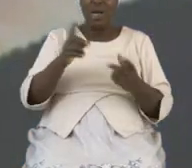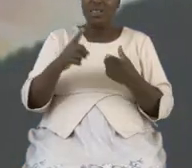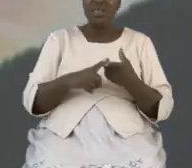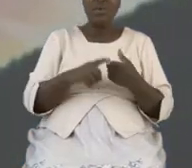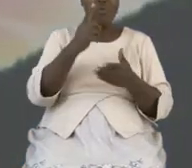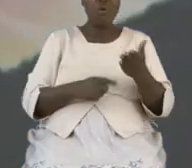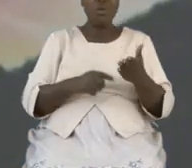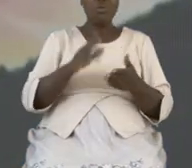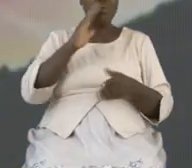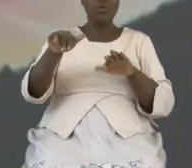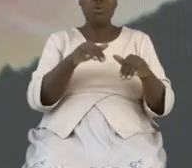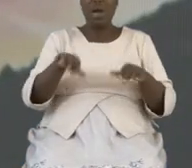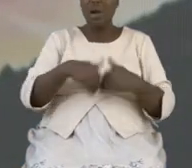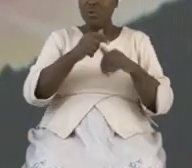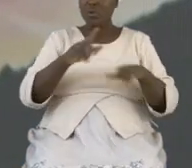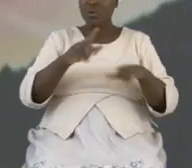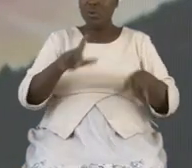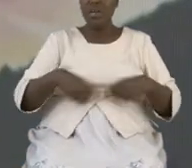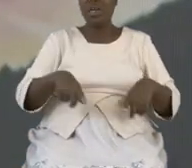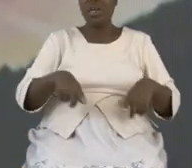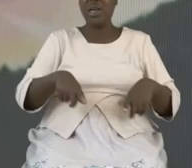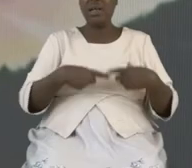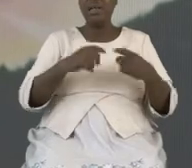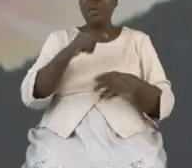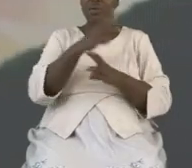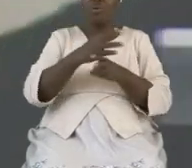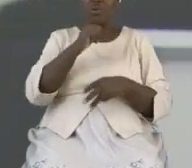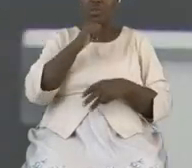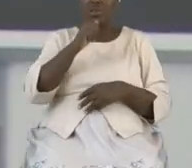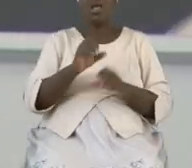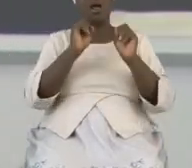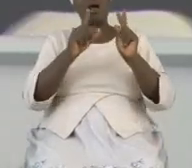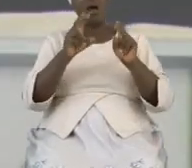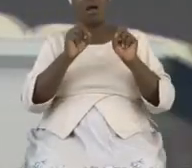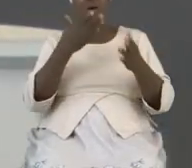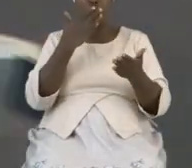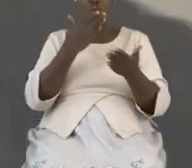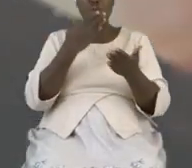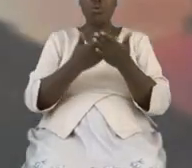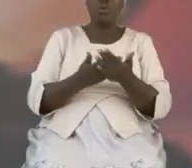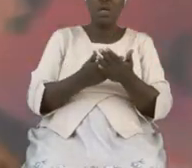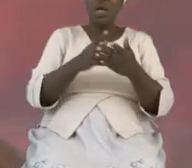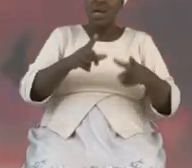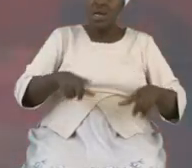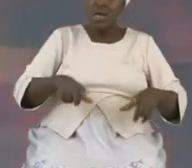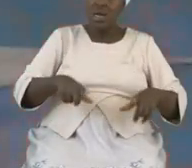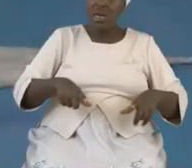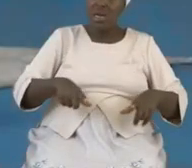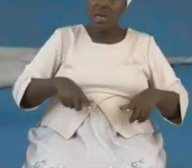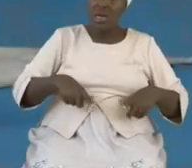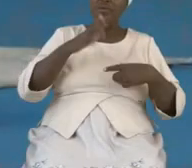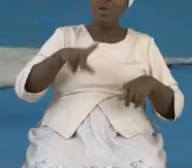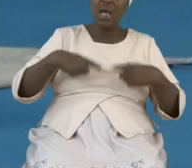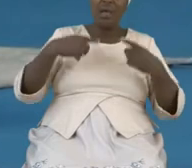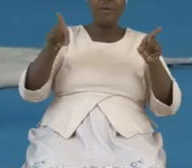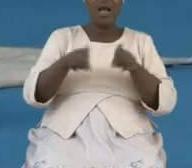your life if the world will not say, well done? Live your life as if the world